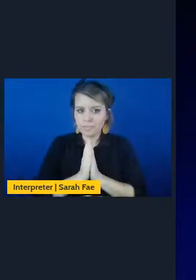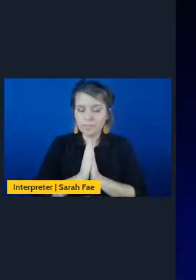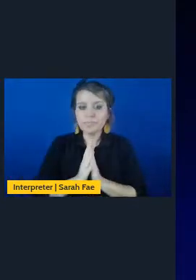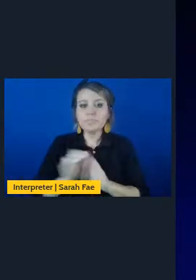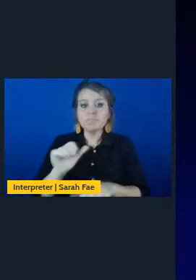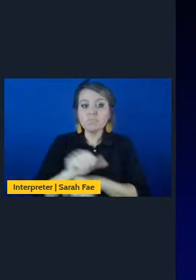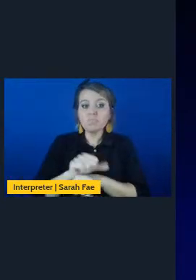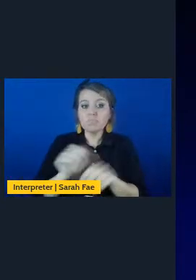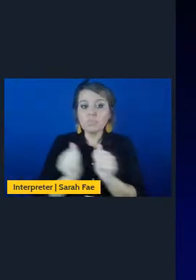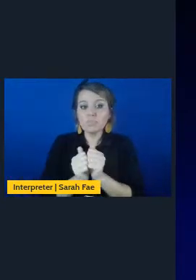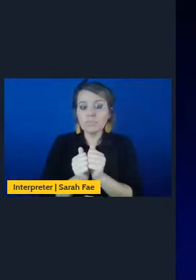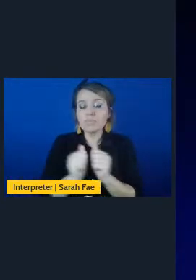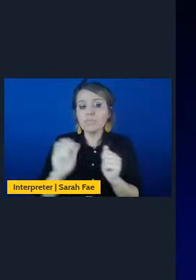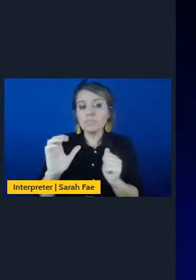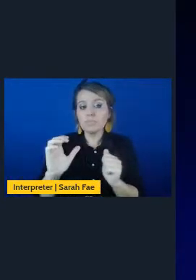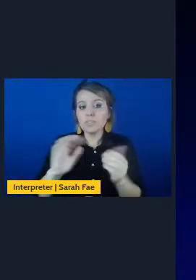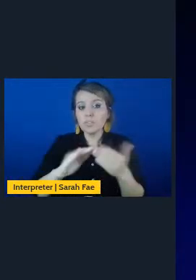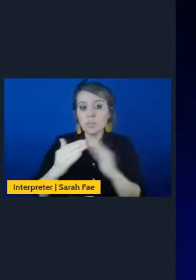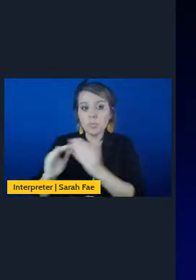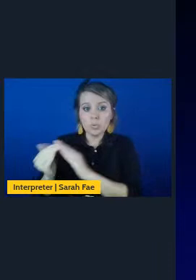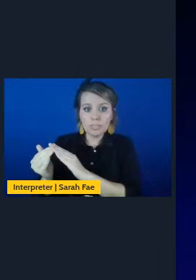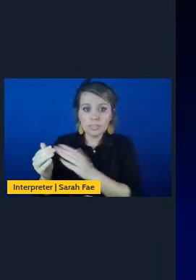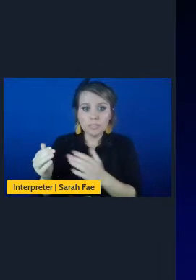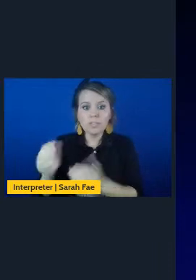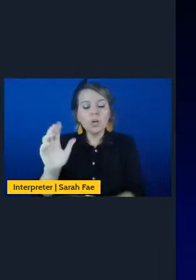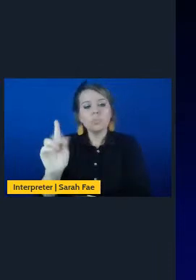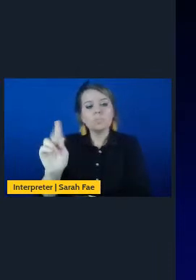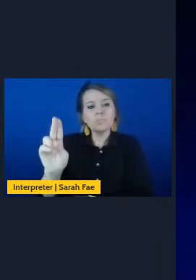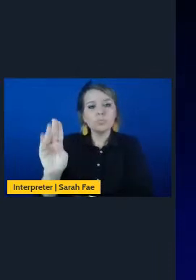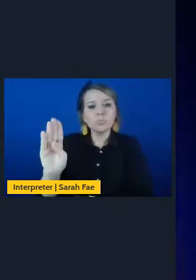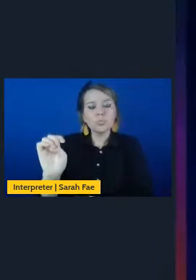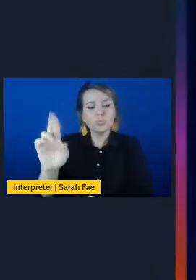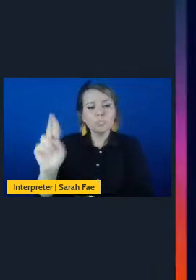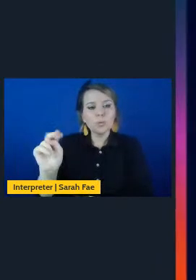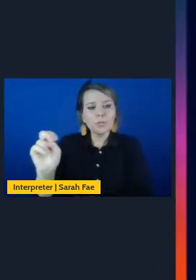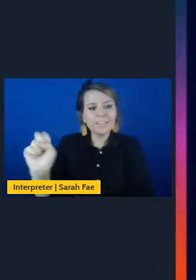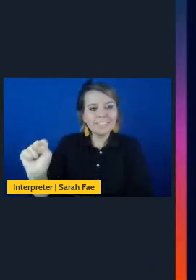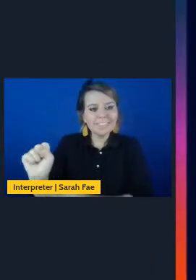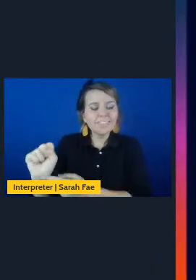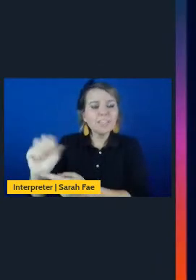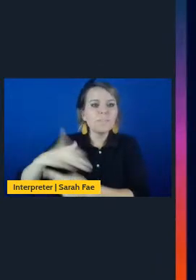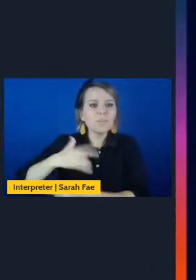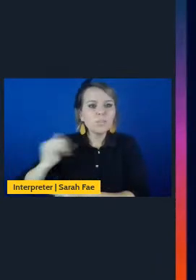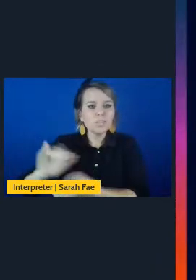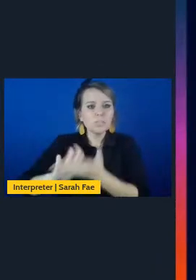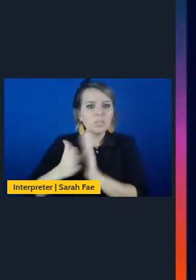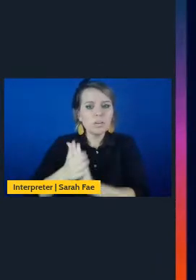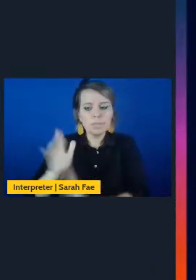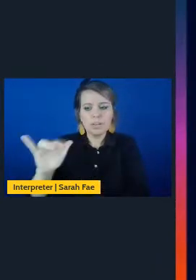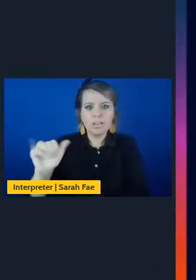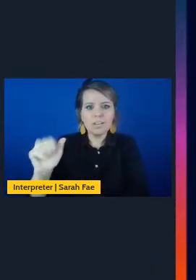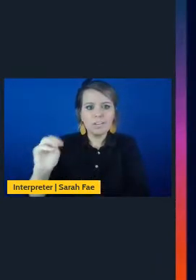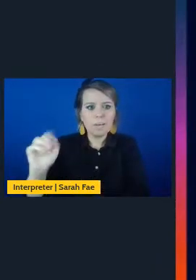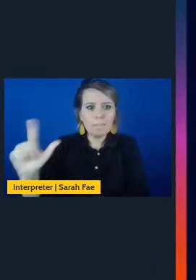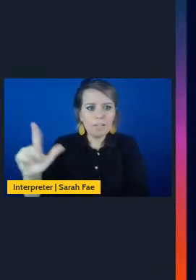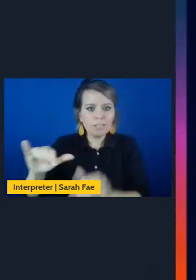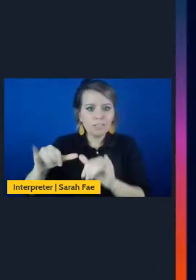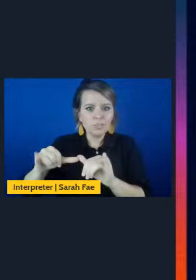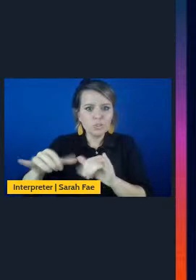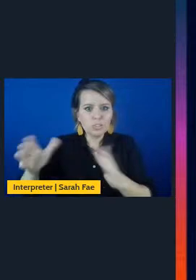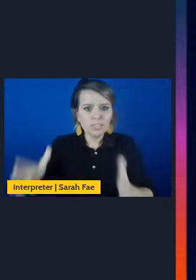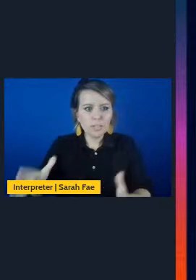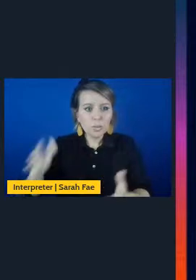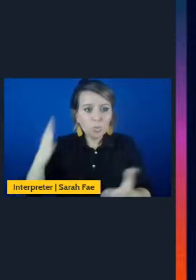can sometimes feel like turning into a YAML engineer. And the reason is that YAML is everywhere. It's kind of